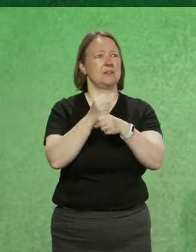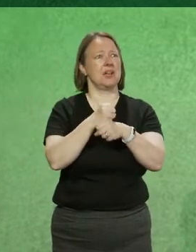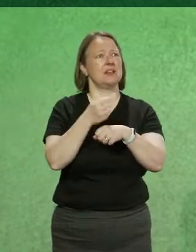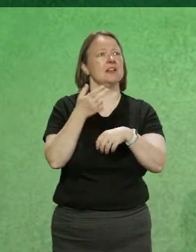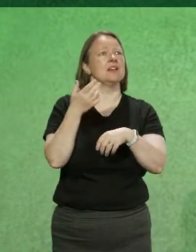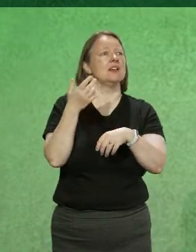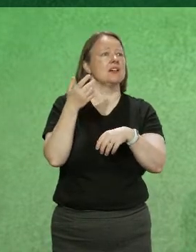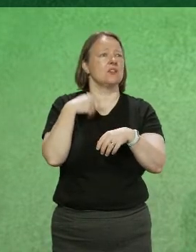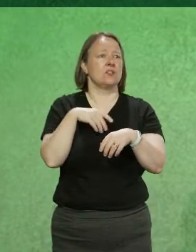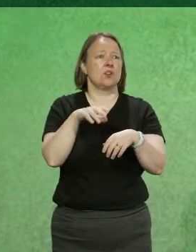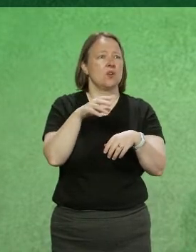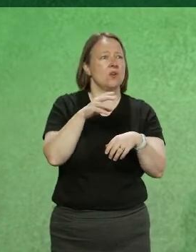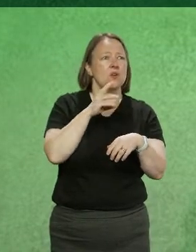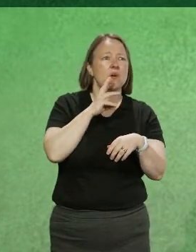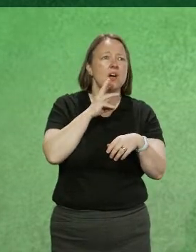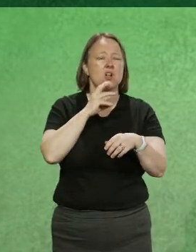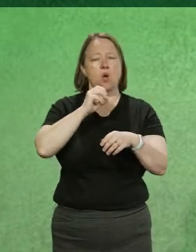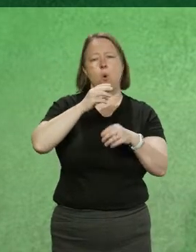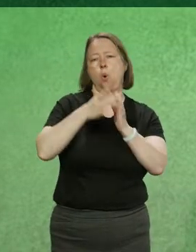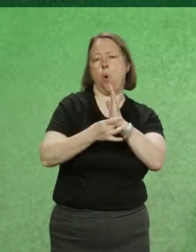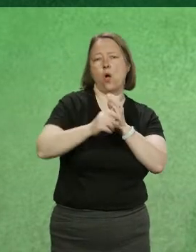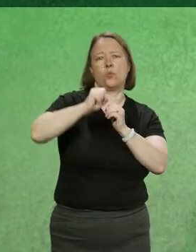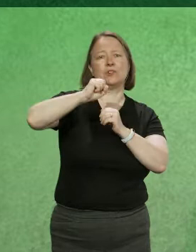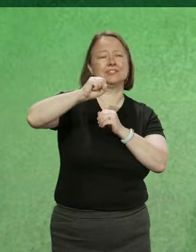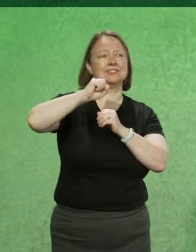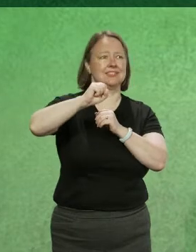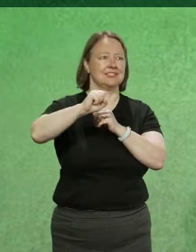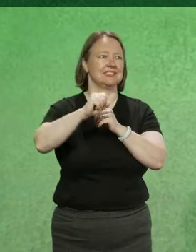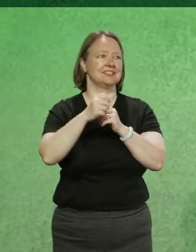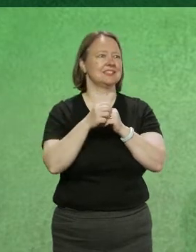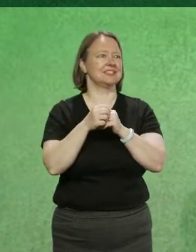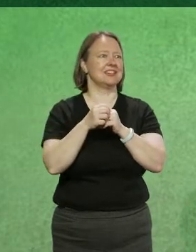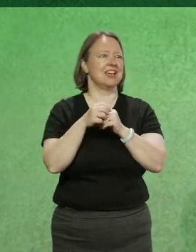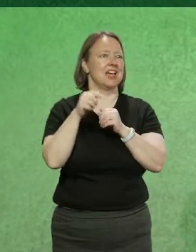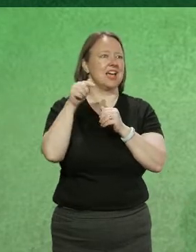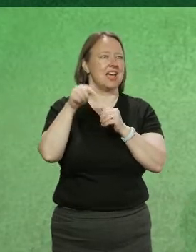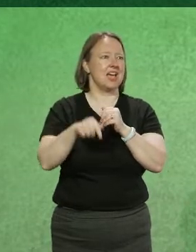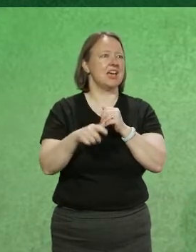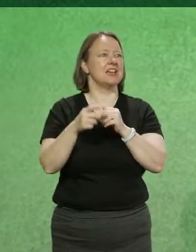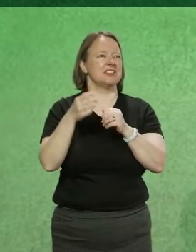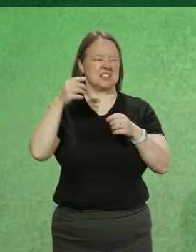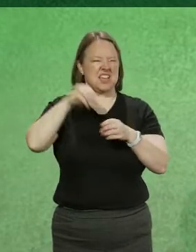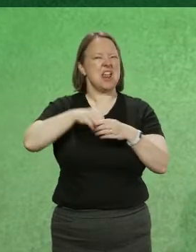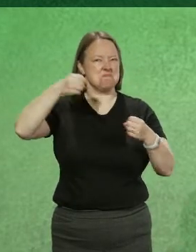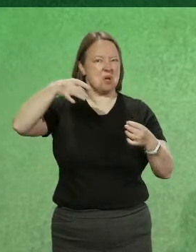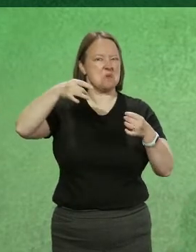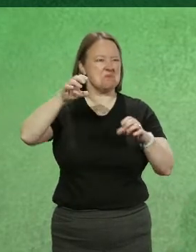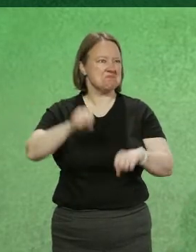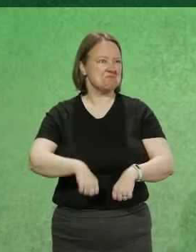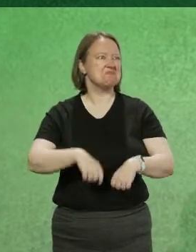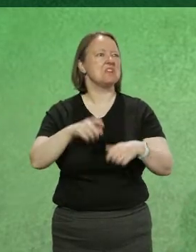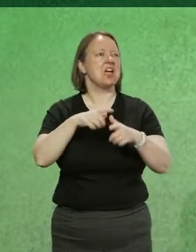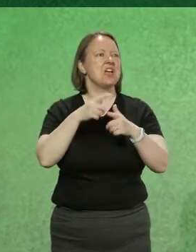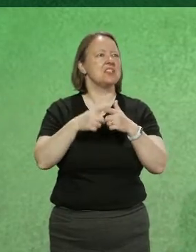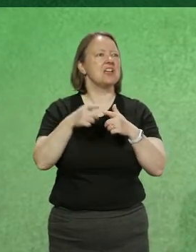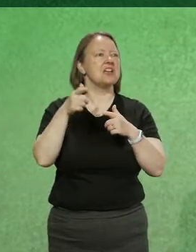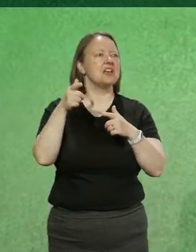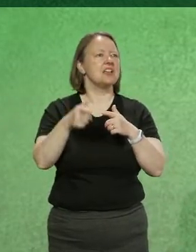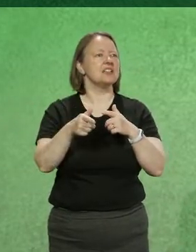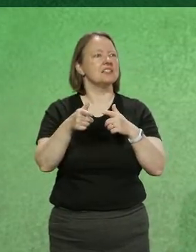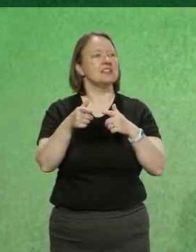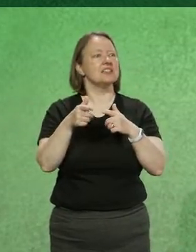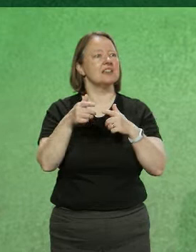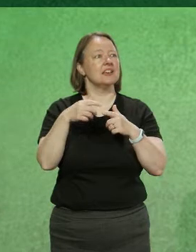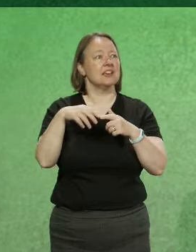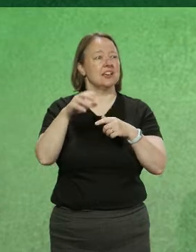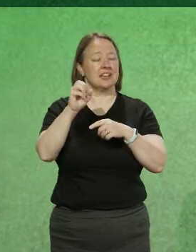is water and oil resistant and also microwavable. There is a space, a clear space on top of the